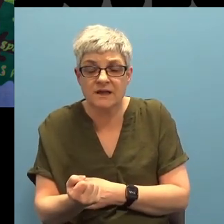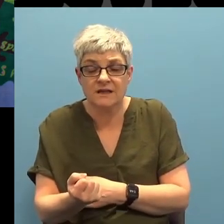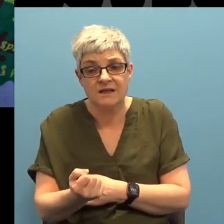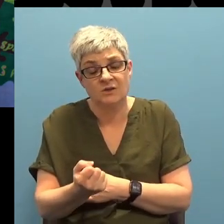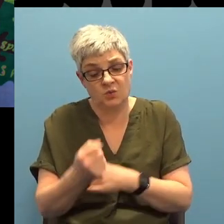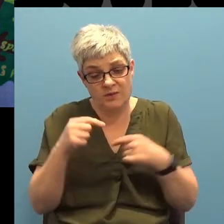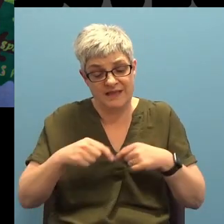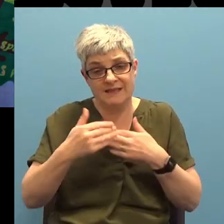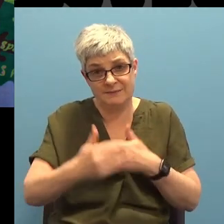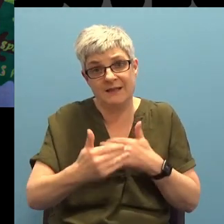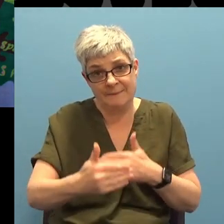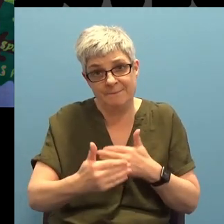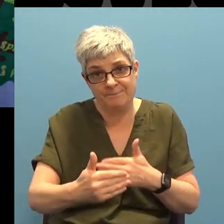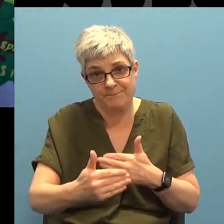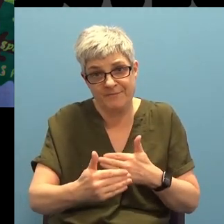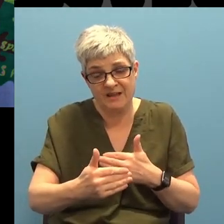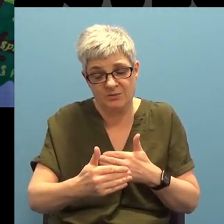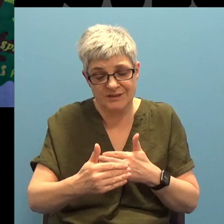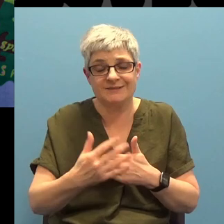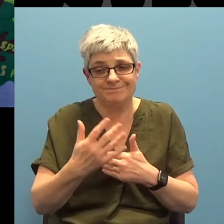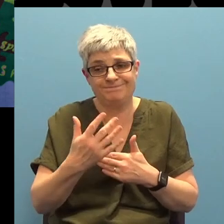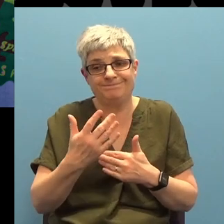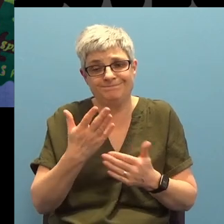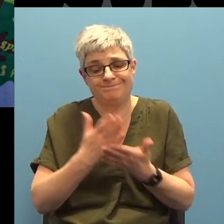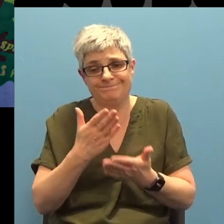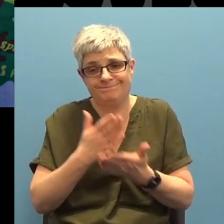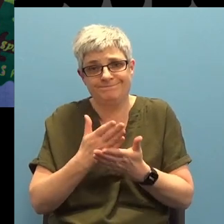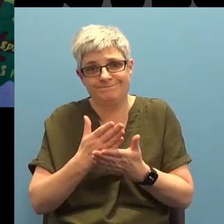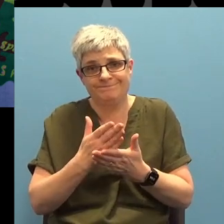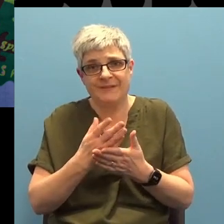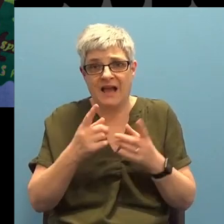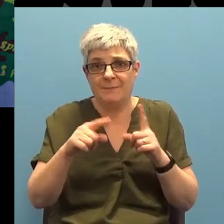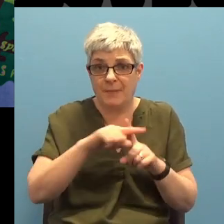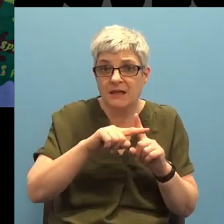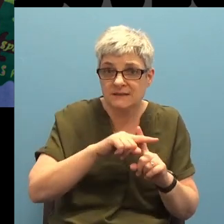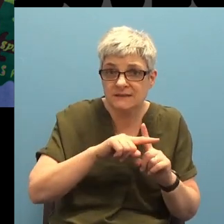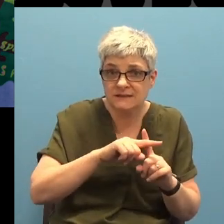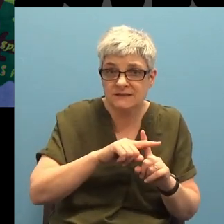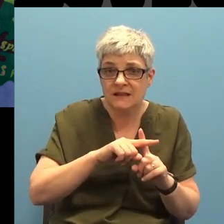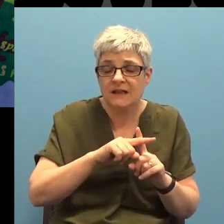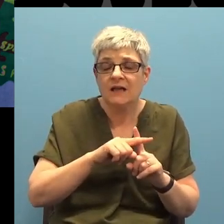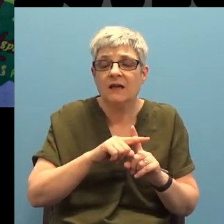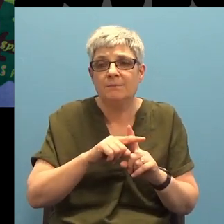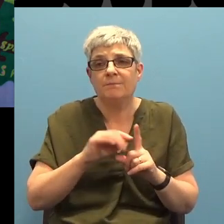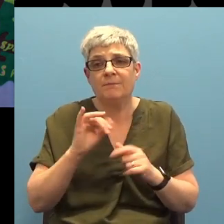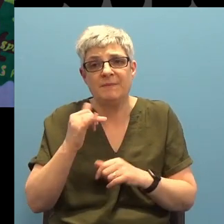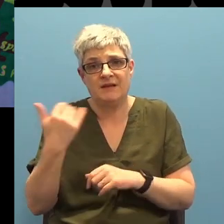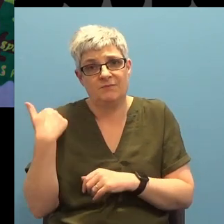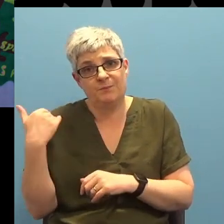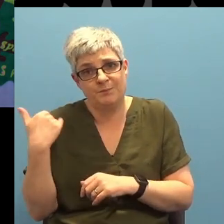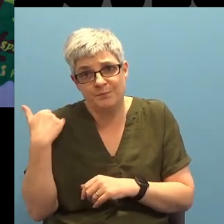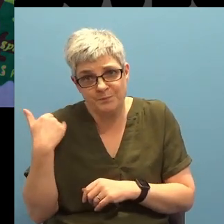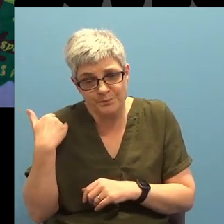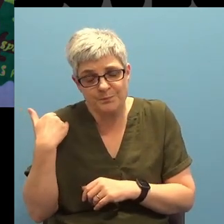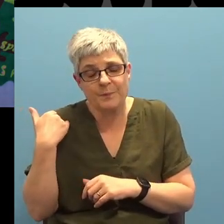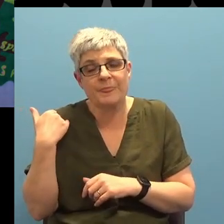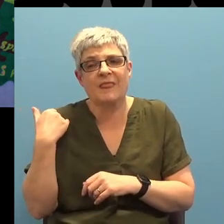might this period, while it's had some pluses for us, might it be a reminder to us of the